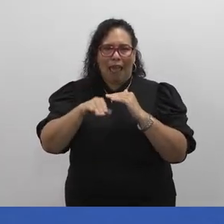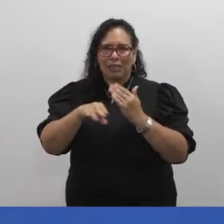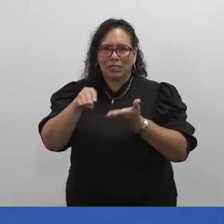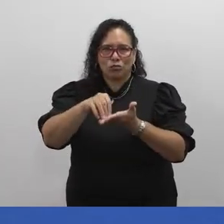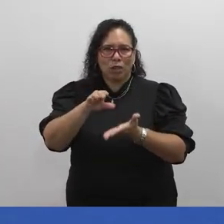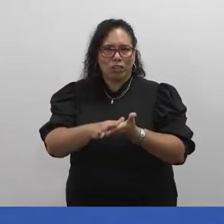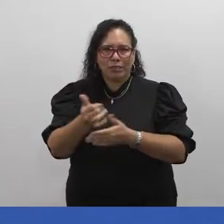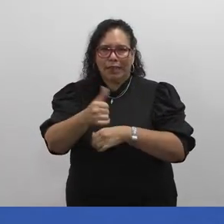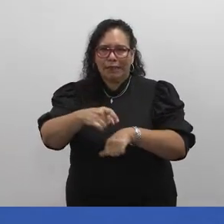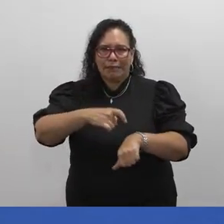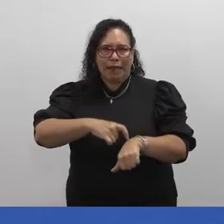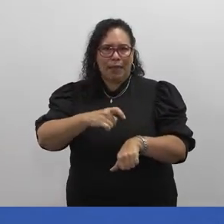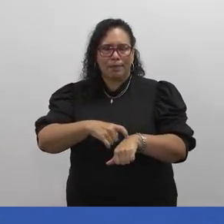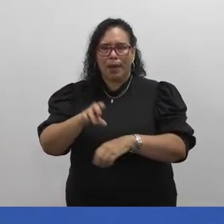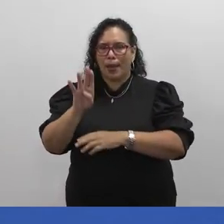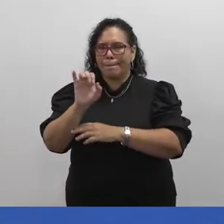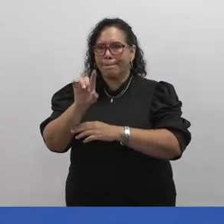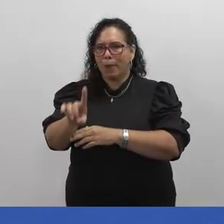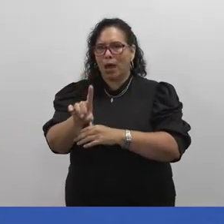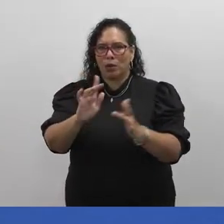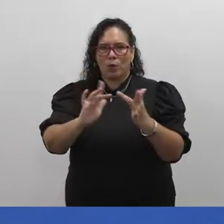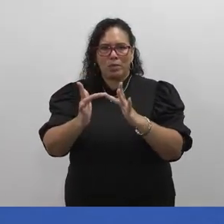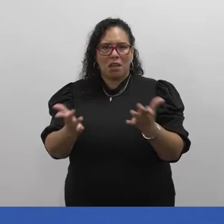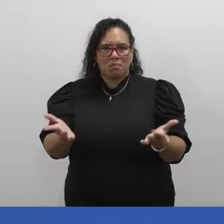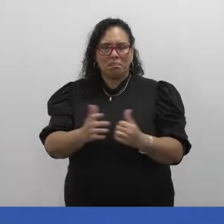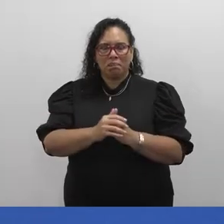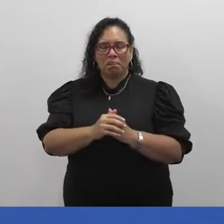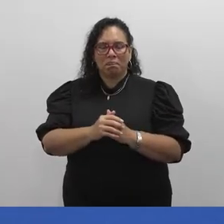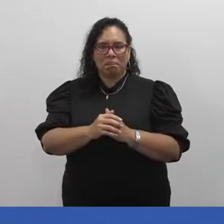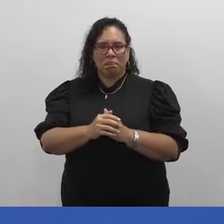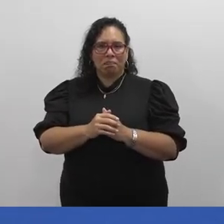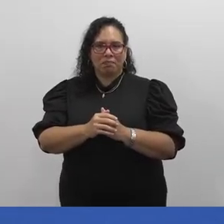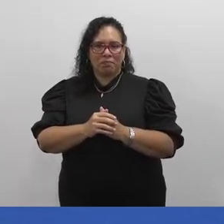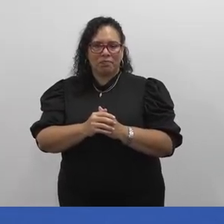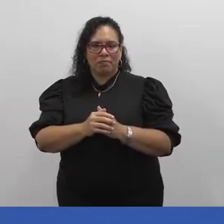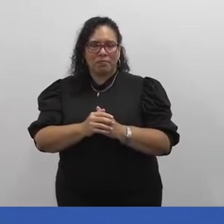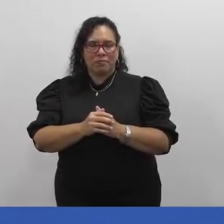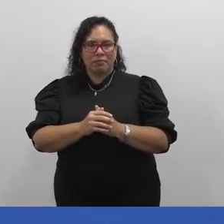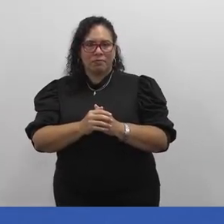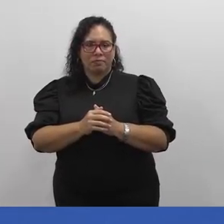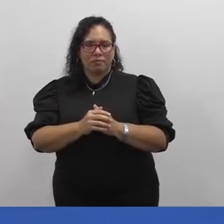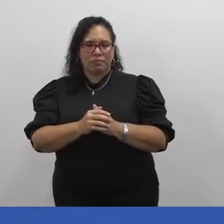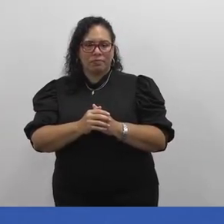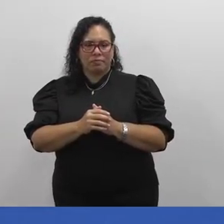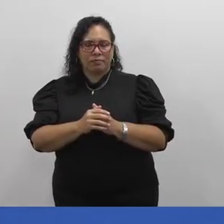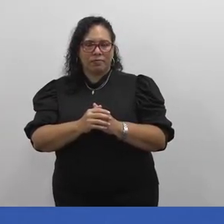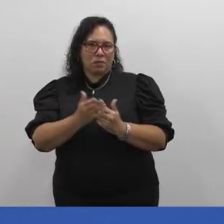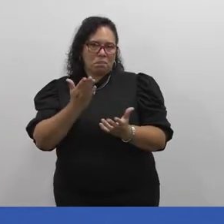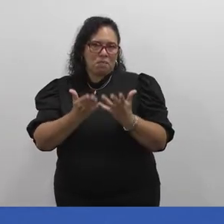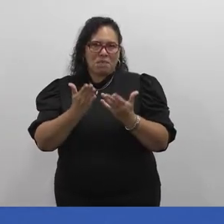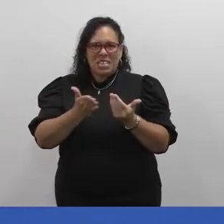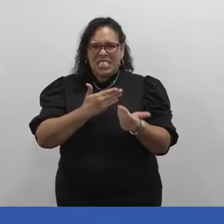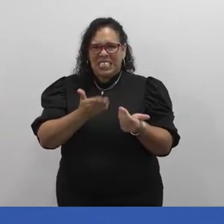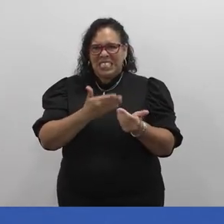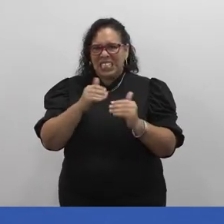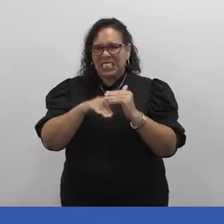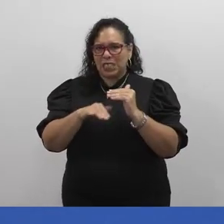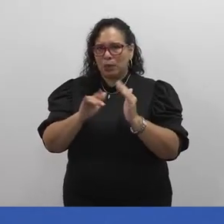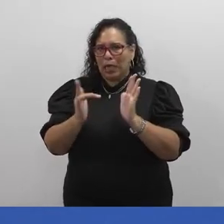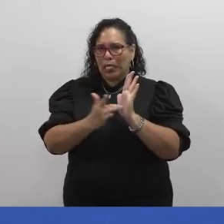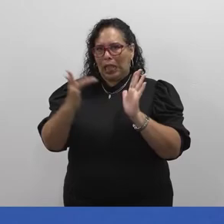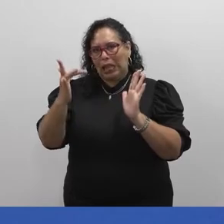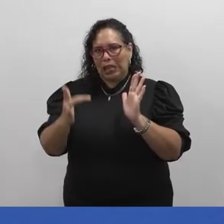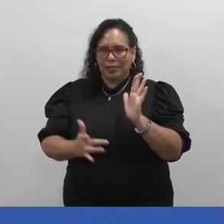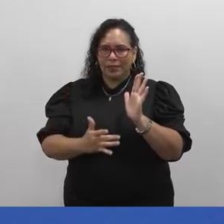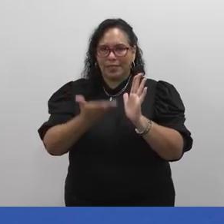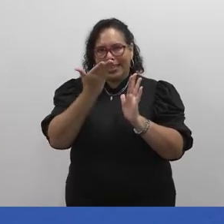records on our bond website. Perhaps we can, you know, have an easy, accessible kind of click. You